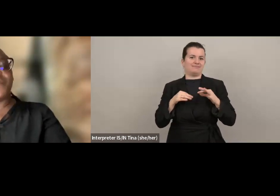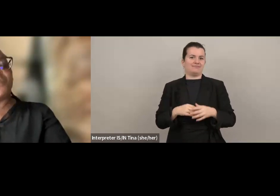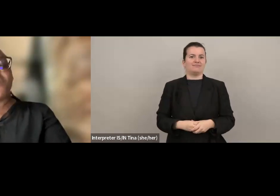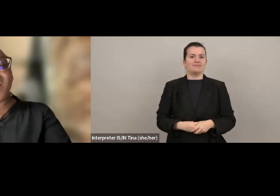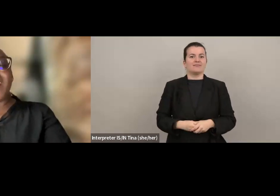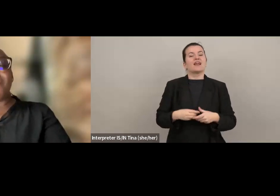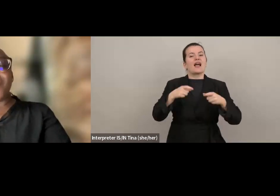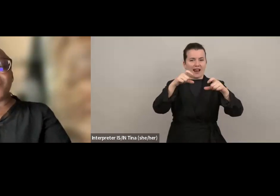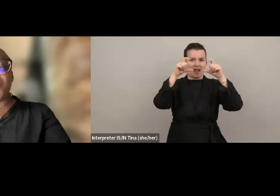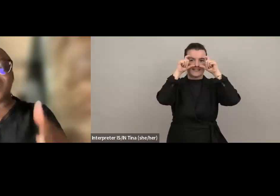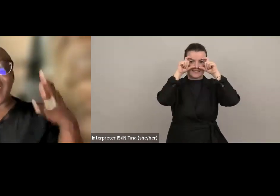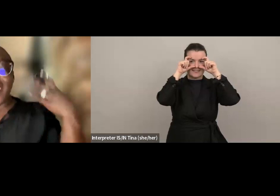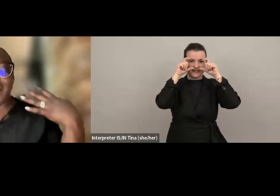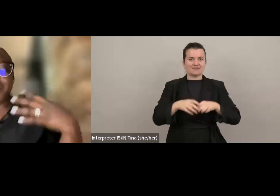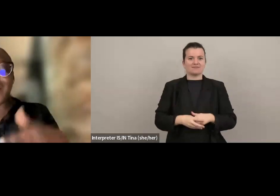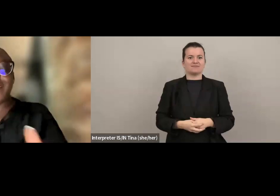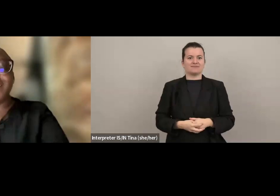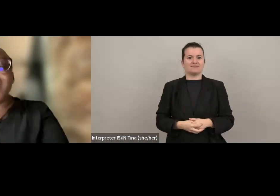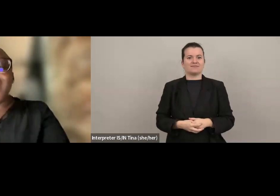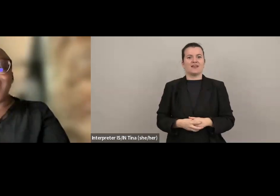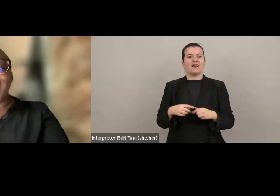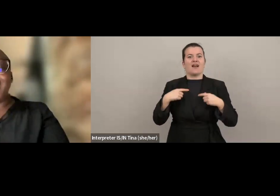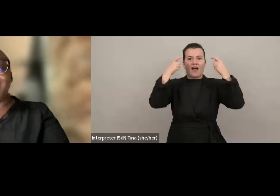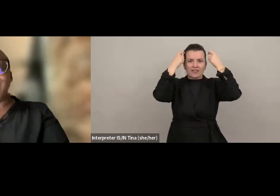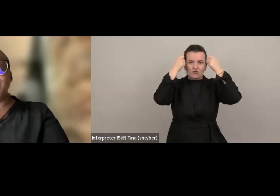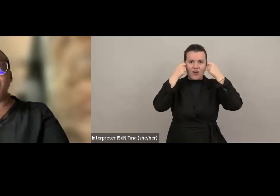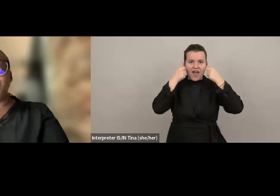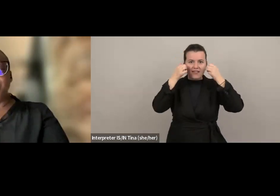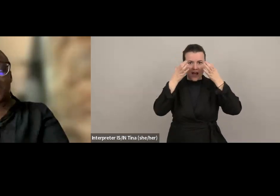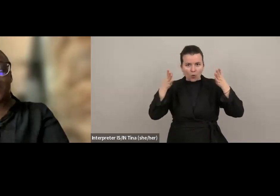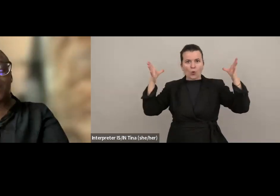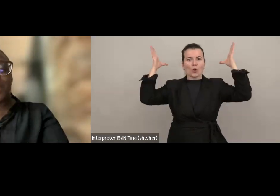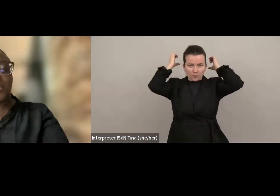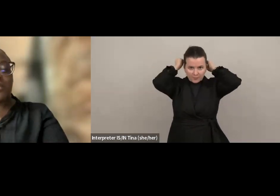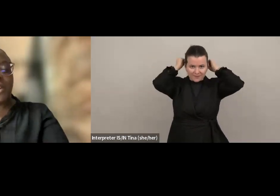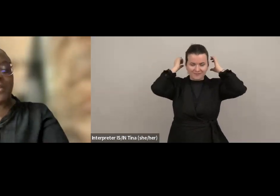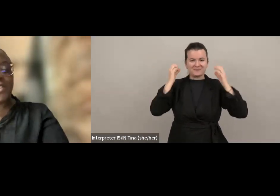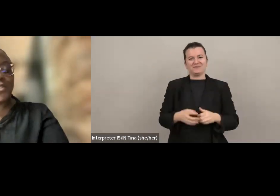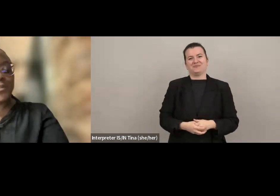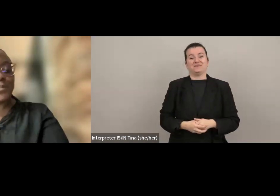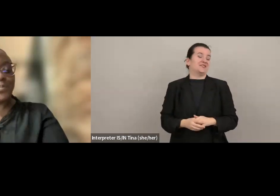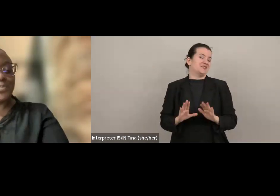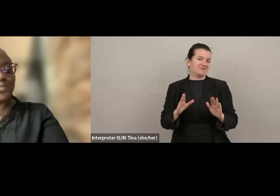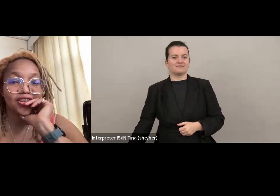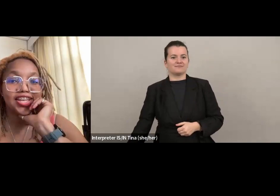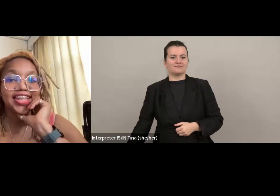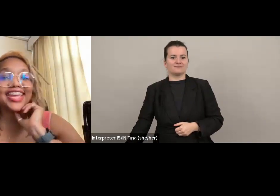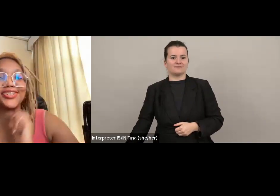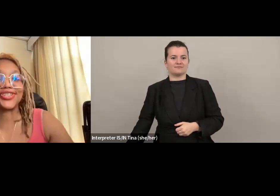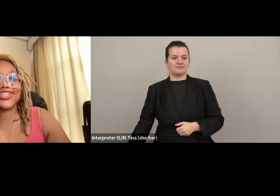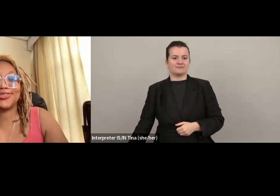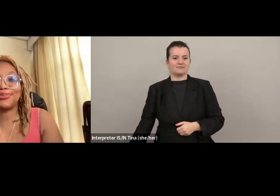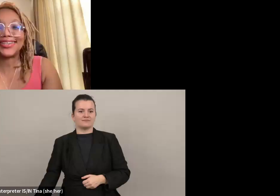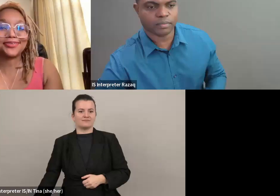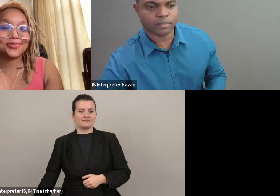glasses. My dreads are held back. Yeah, that is all from me. Thank you very much.